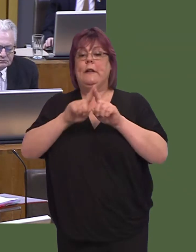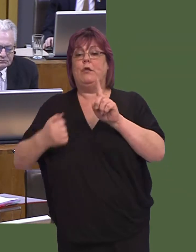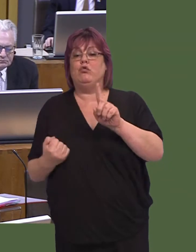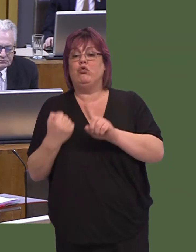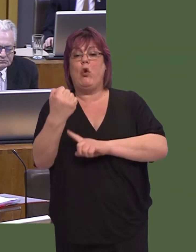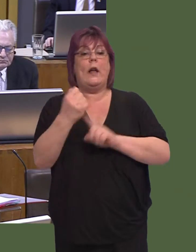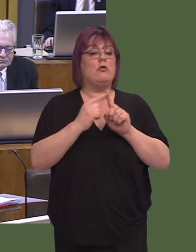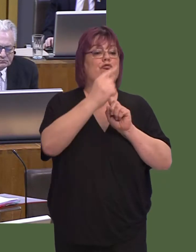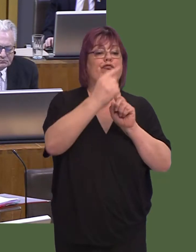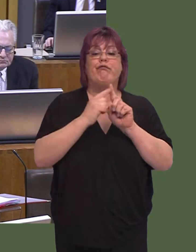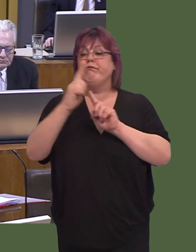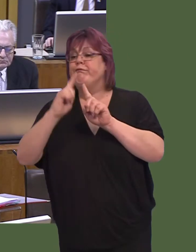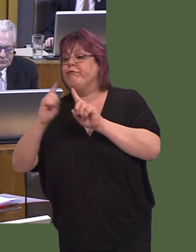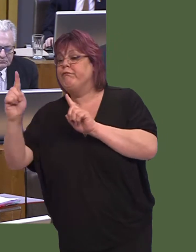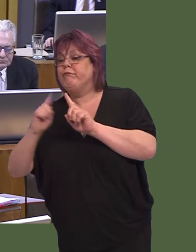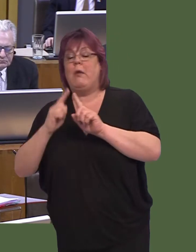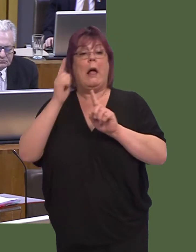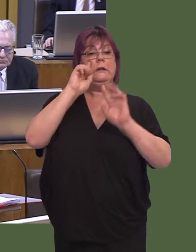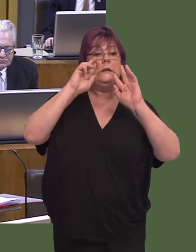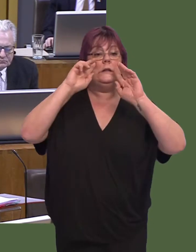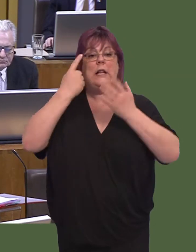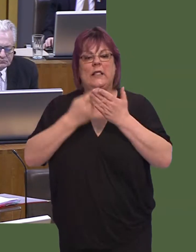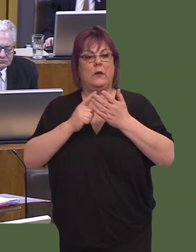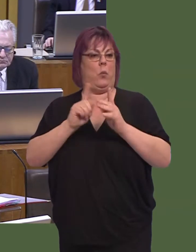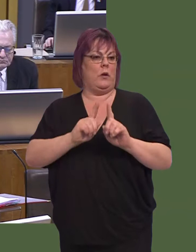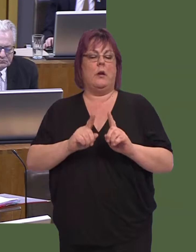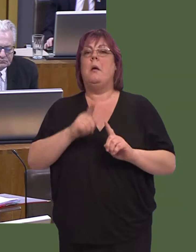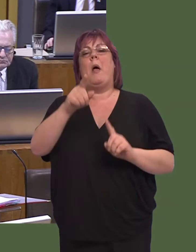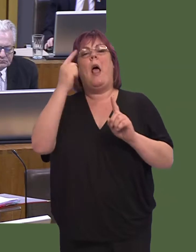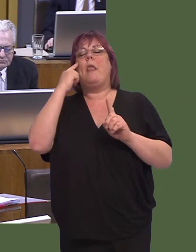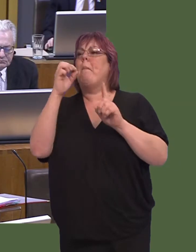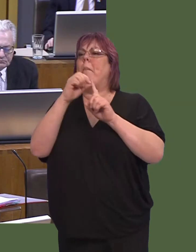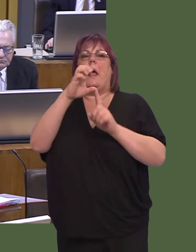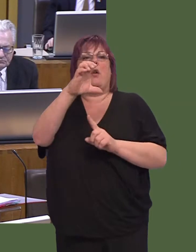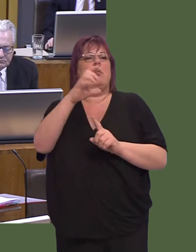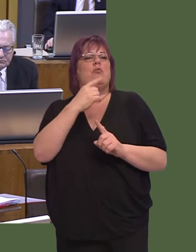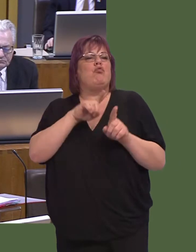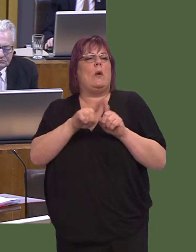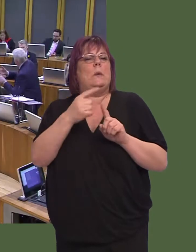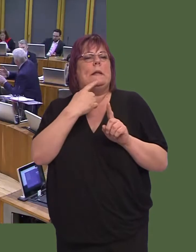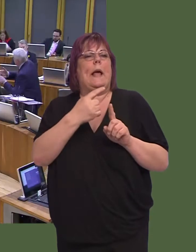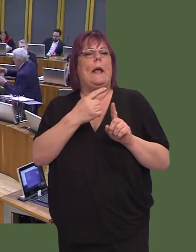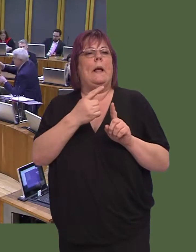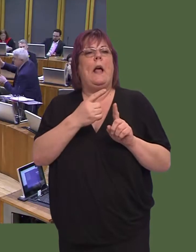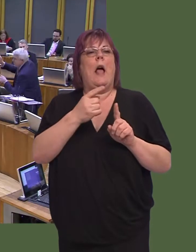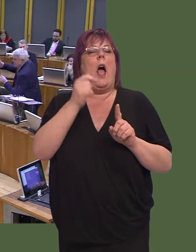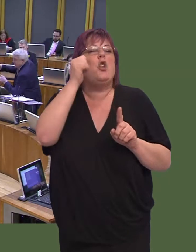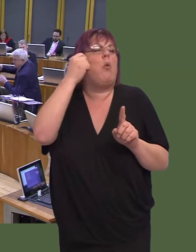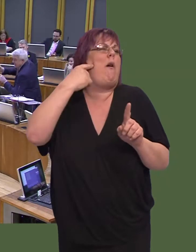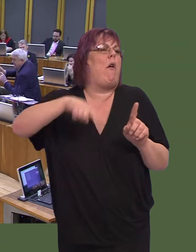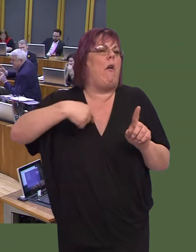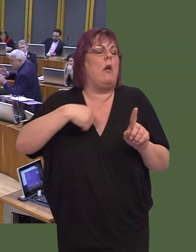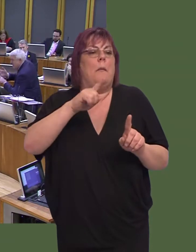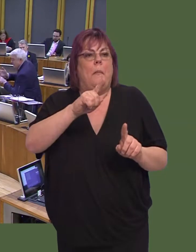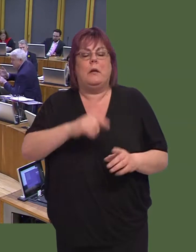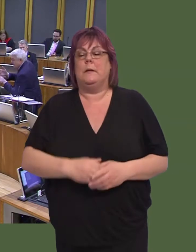developing electrification as time goes on. But the point Plaid Cymru is trying to make is this: that somehow there's been, and I know they're not